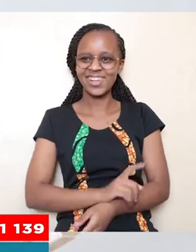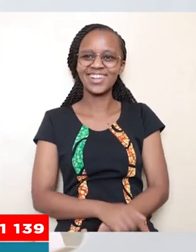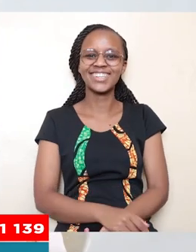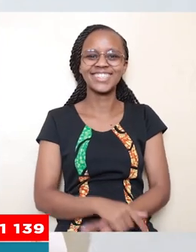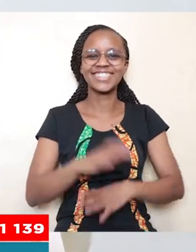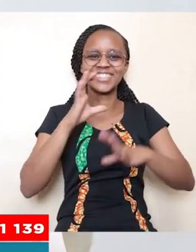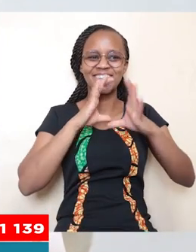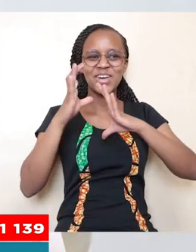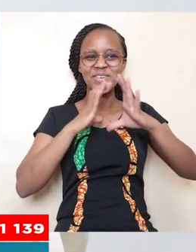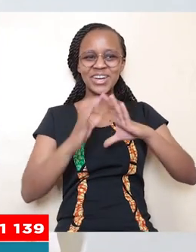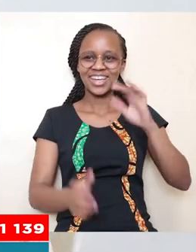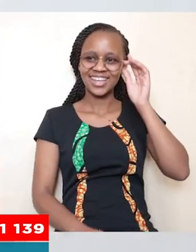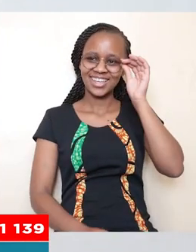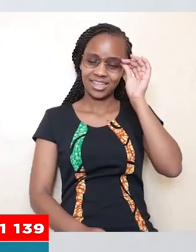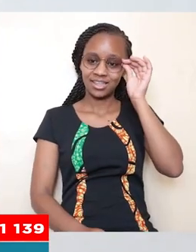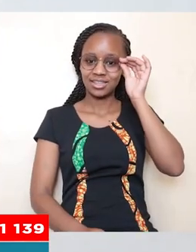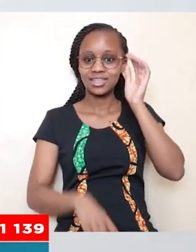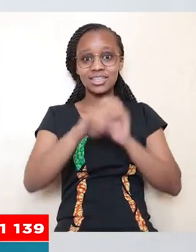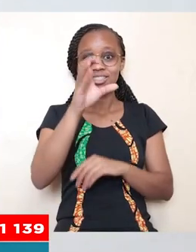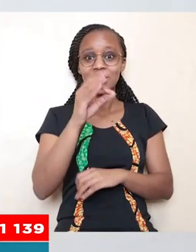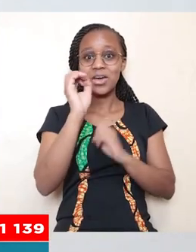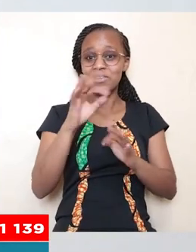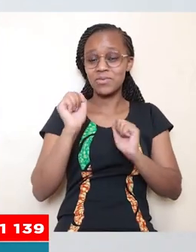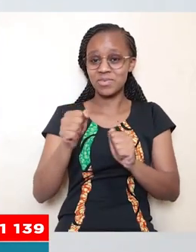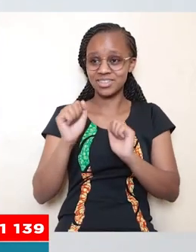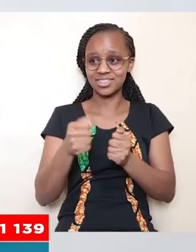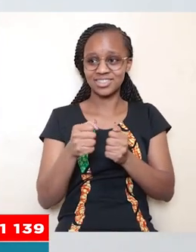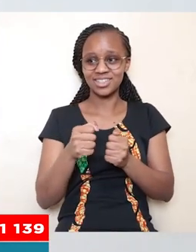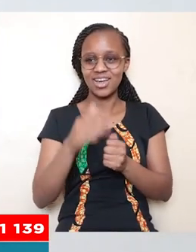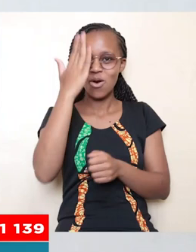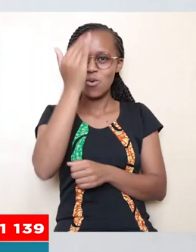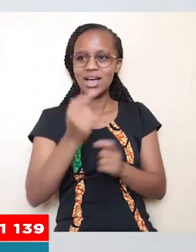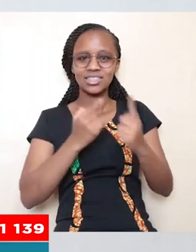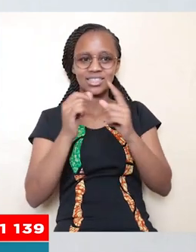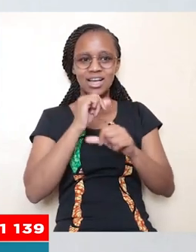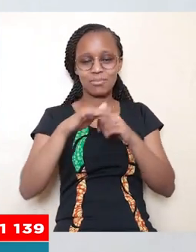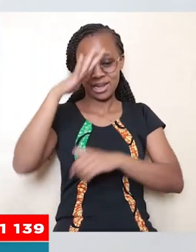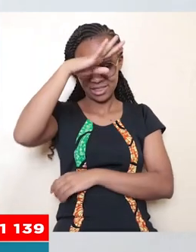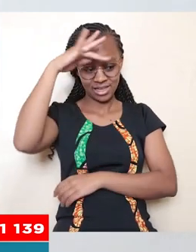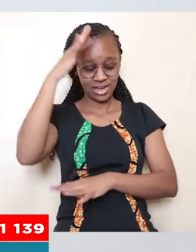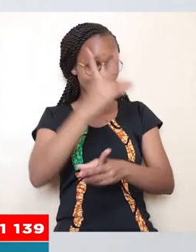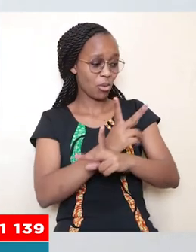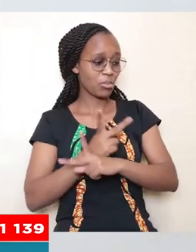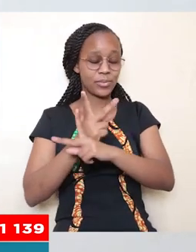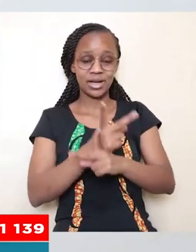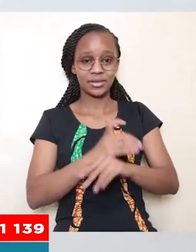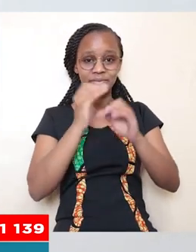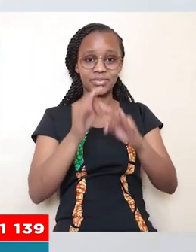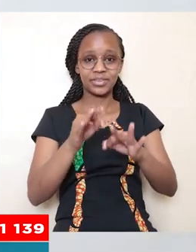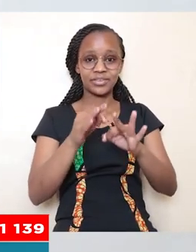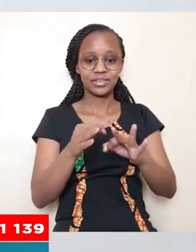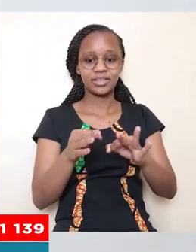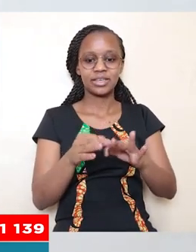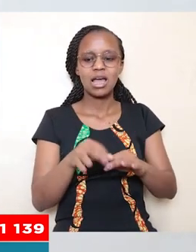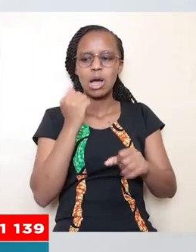Are we communicating? So if you can... The reason why I talked about theological protection, if you made